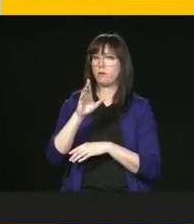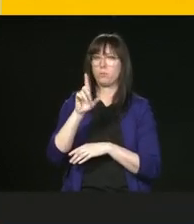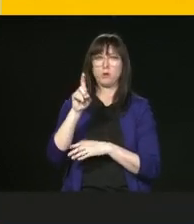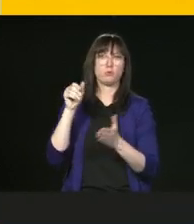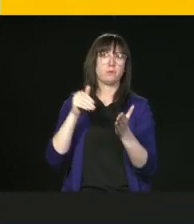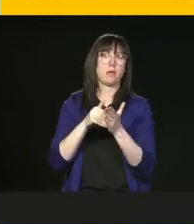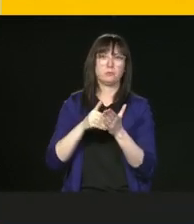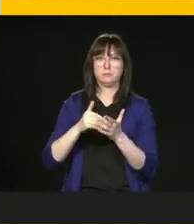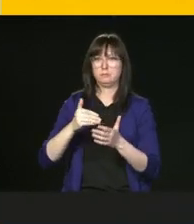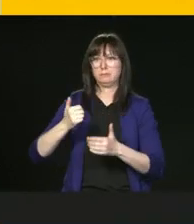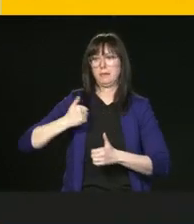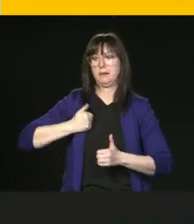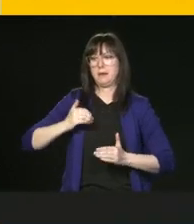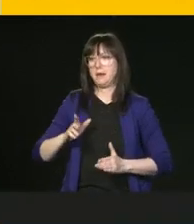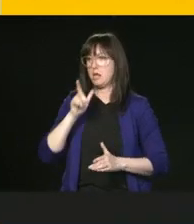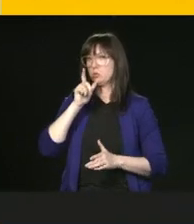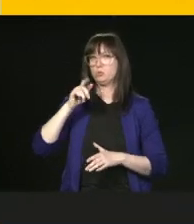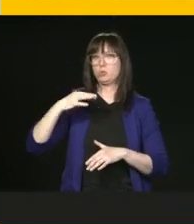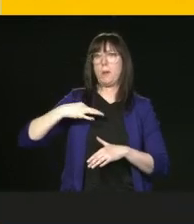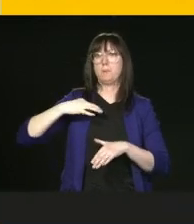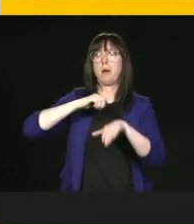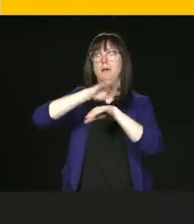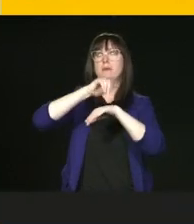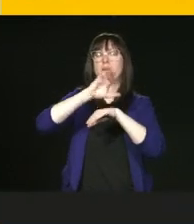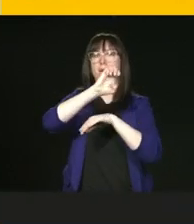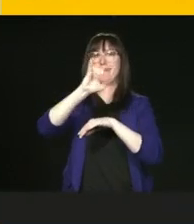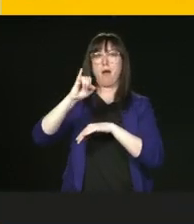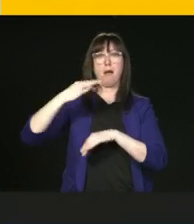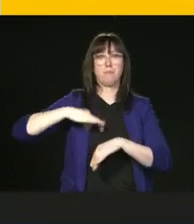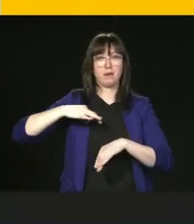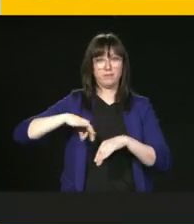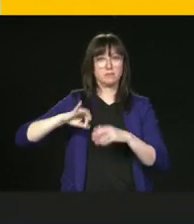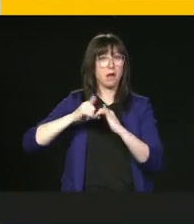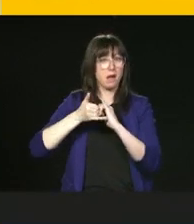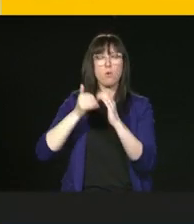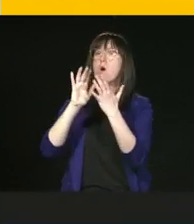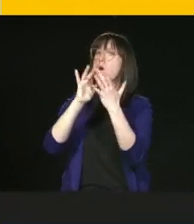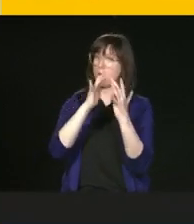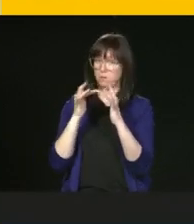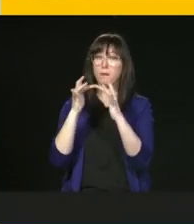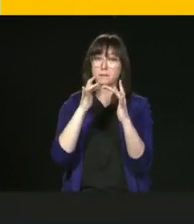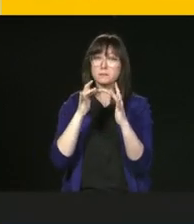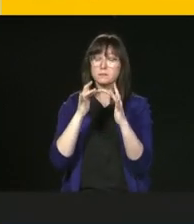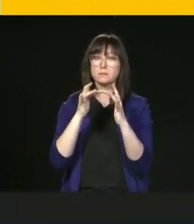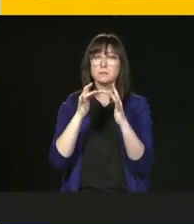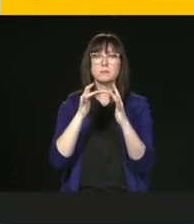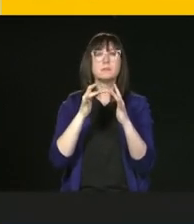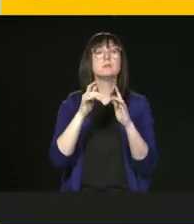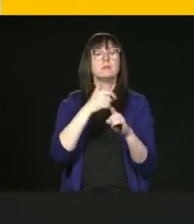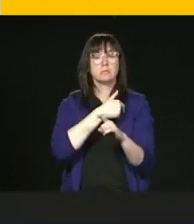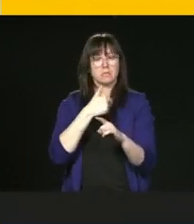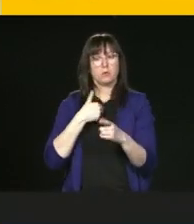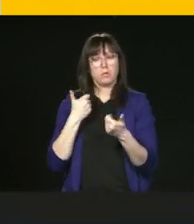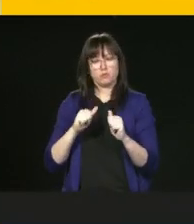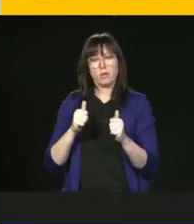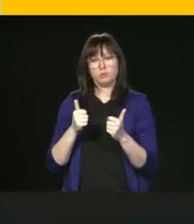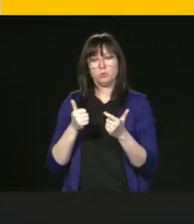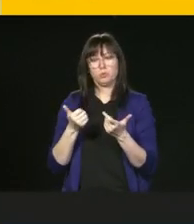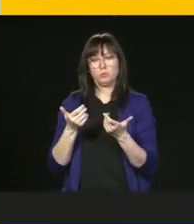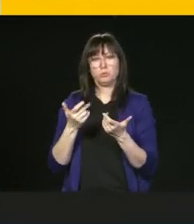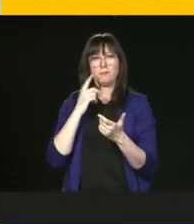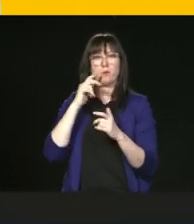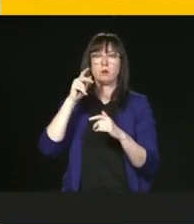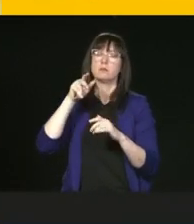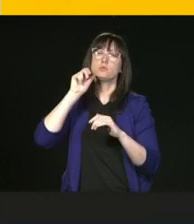out there who are applying for EI benefits online. What we're working through, including with the step of recalling